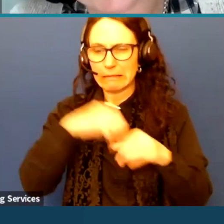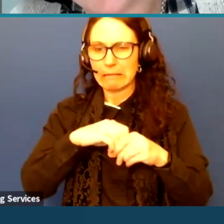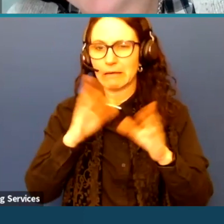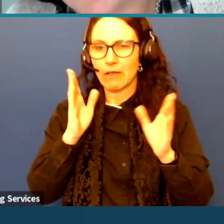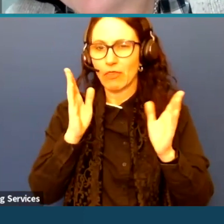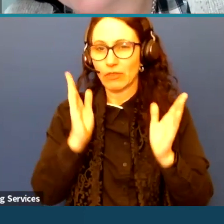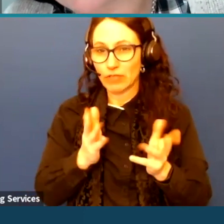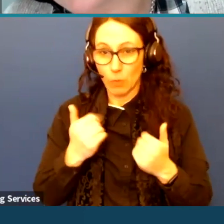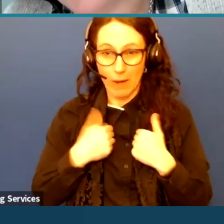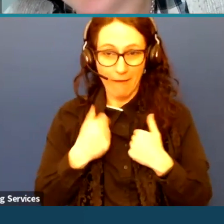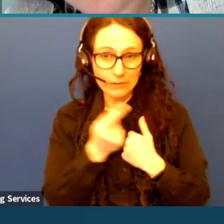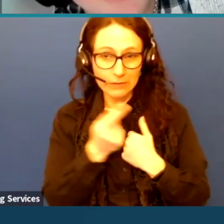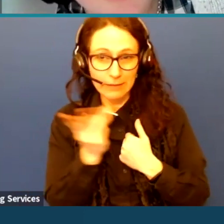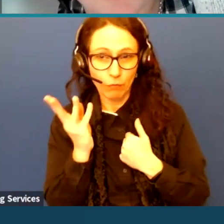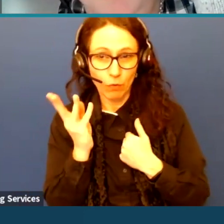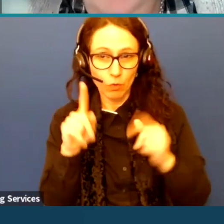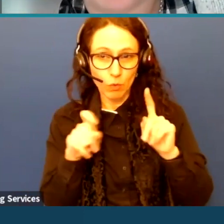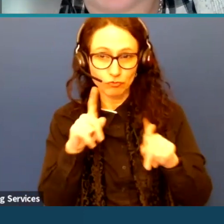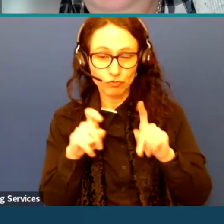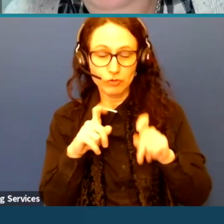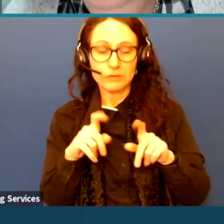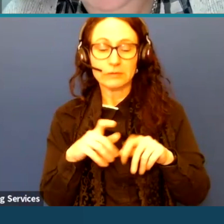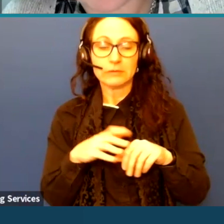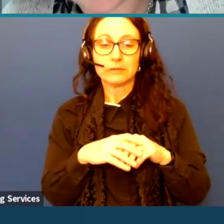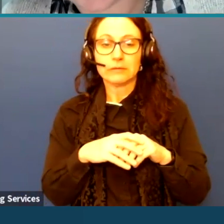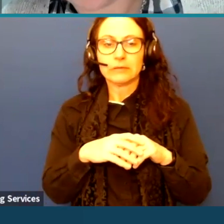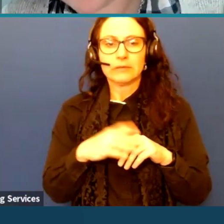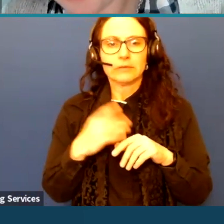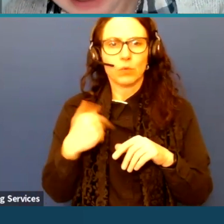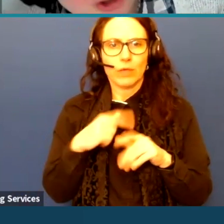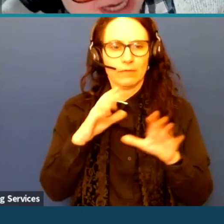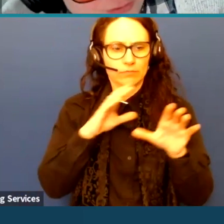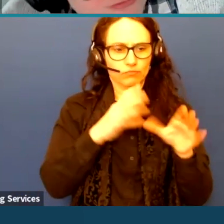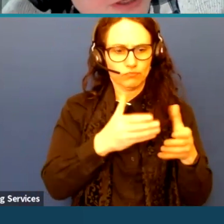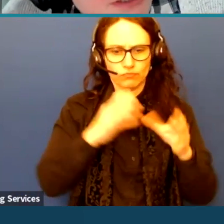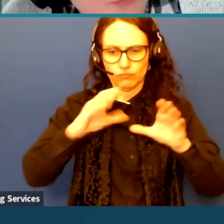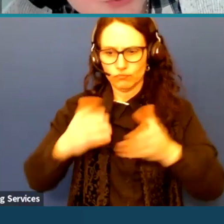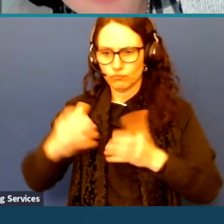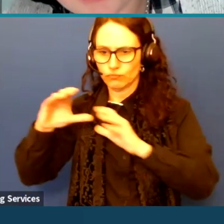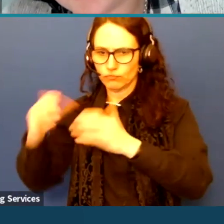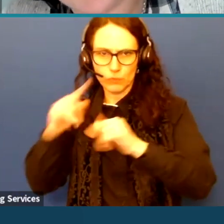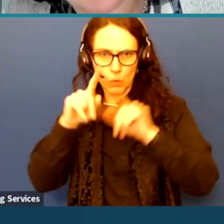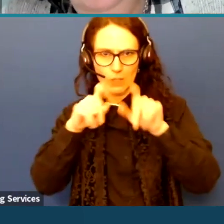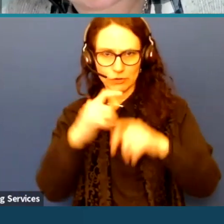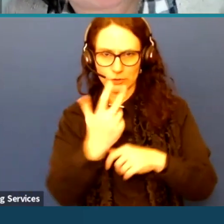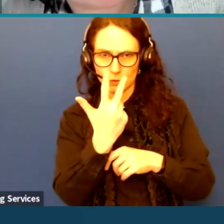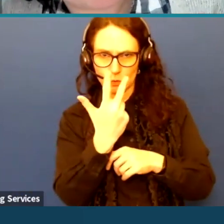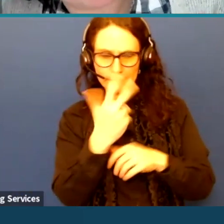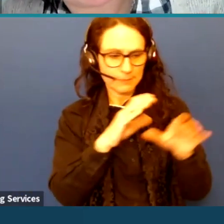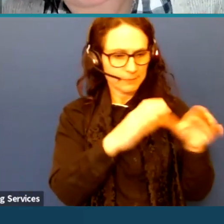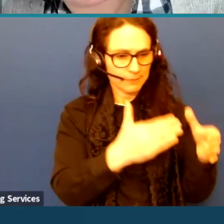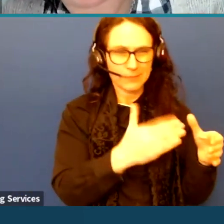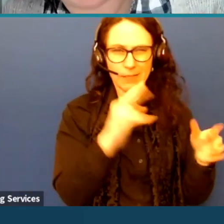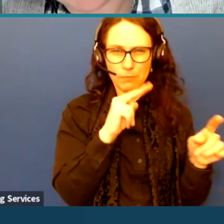questions that have come up, and we've grouped them into three major categories, which would be the perspective